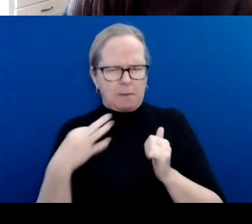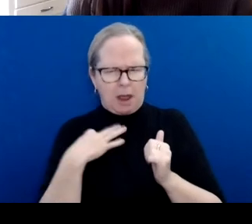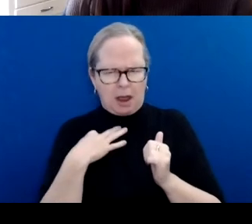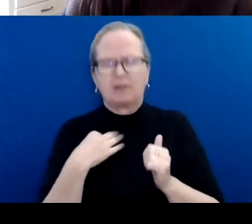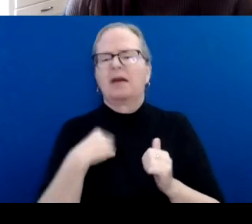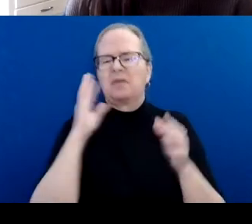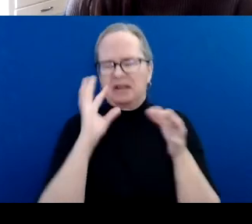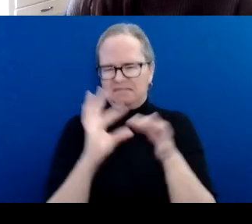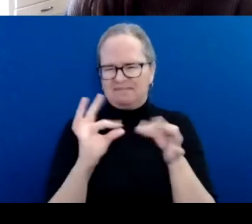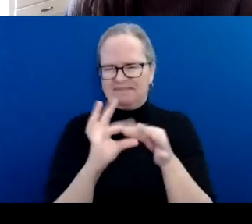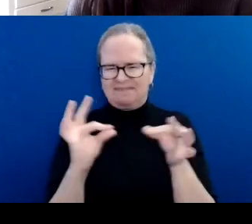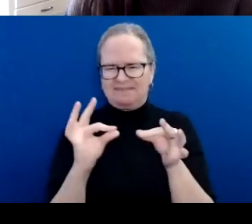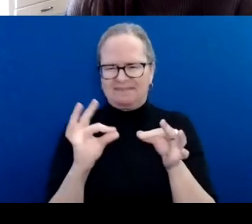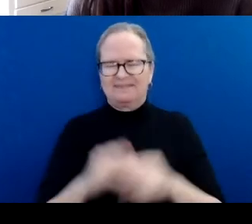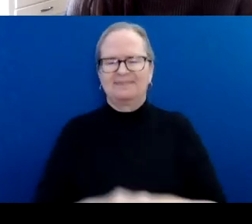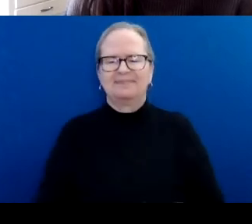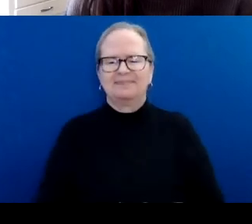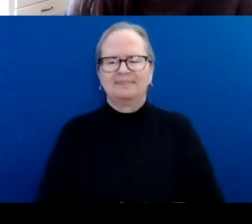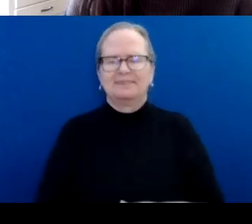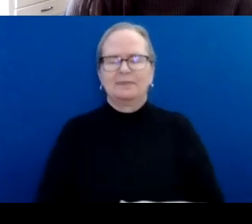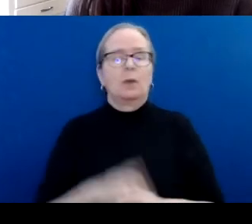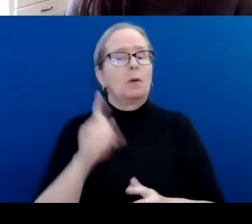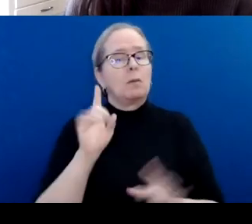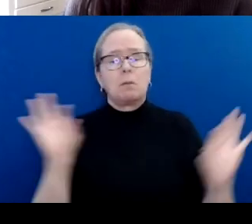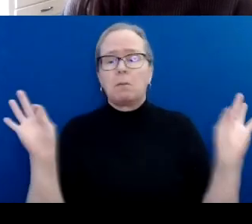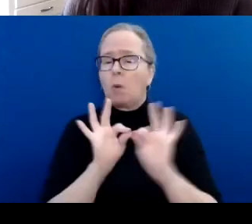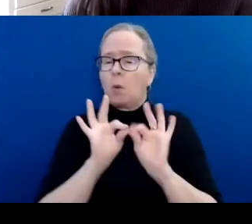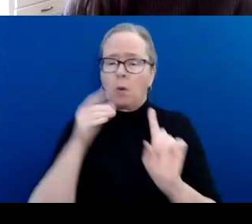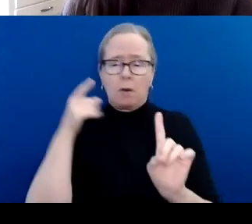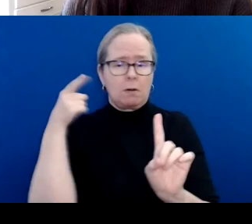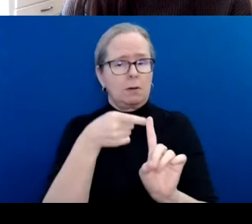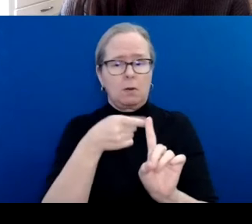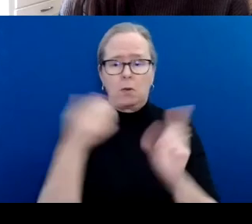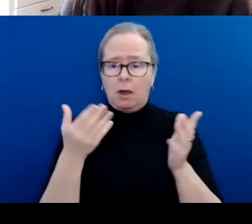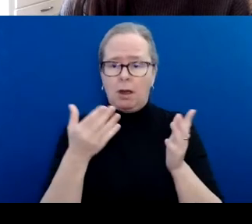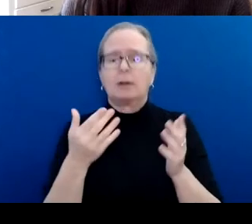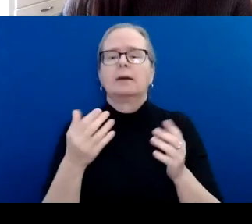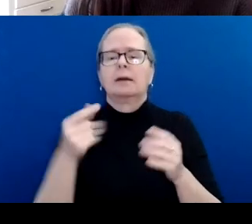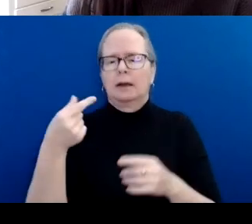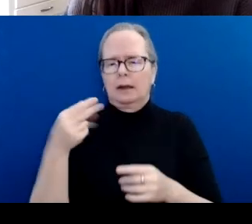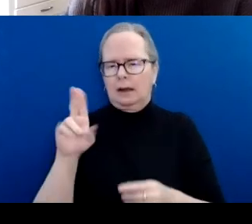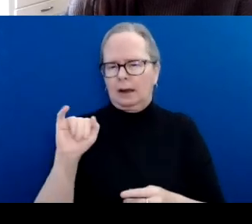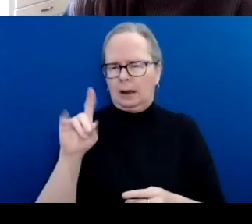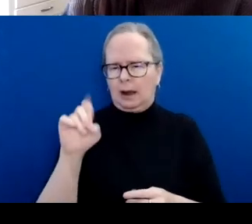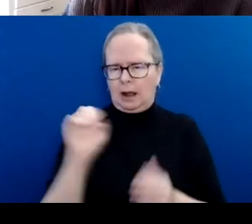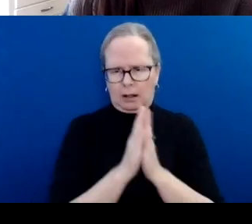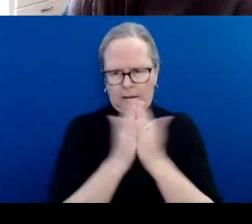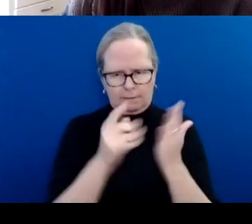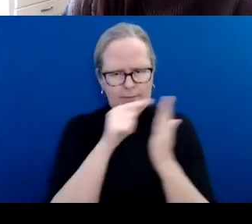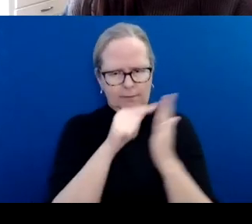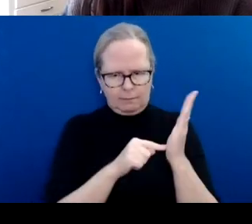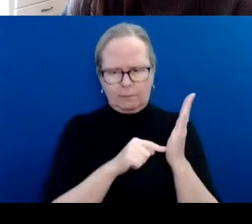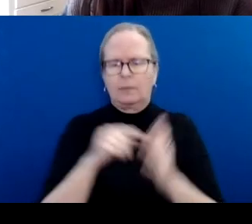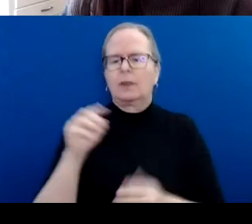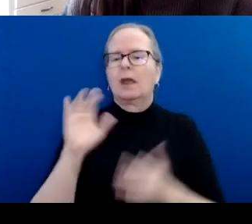information is included in the guidelines and FAQ. So whether you watch this recording or not, please read